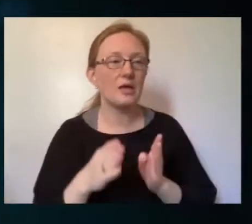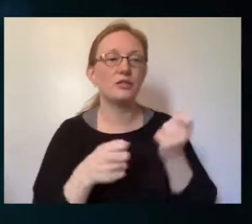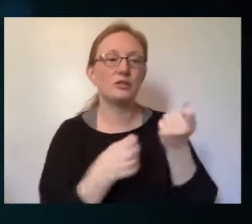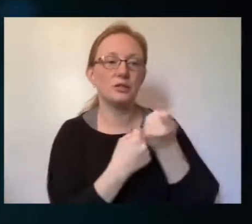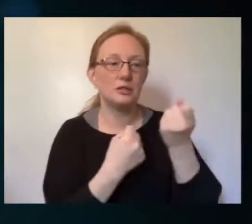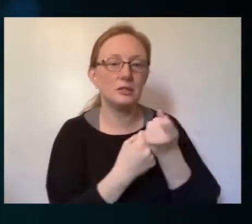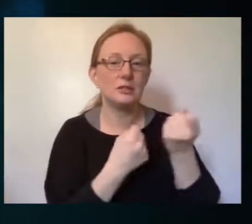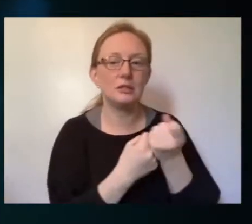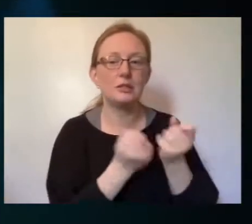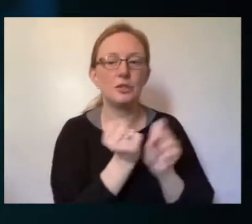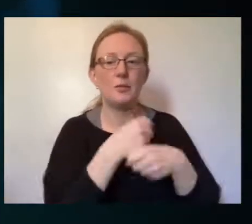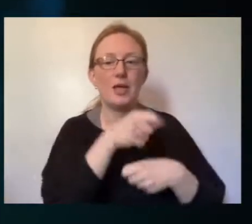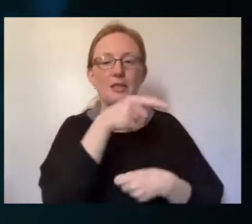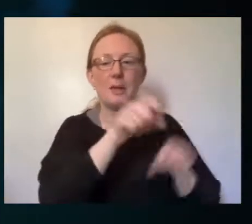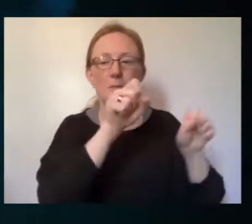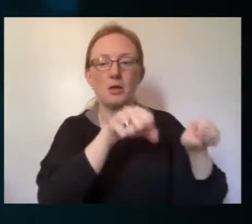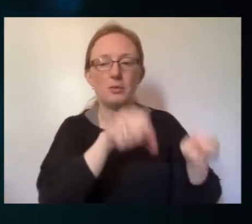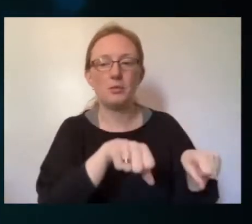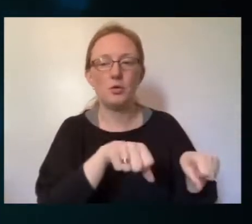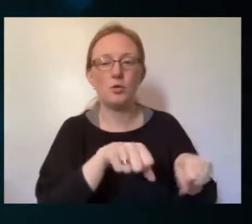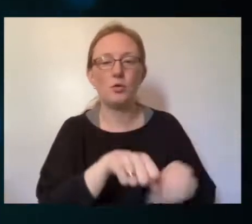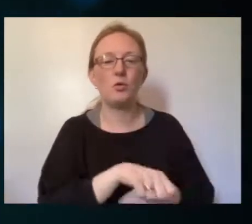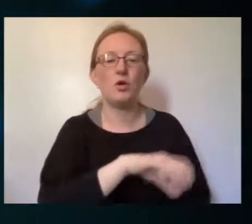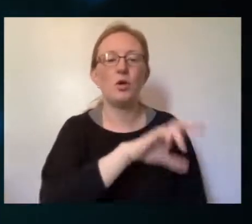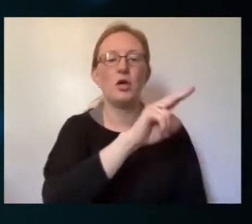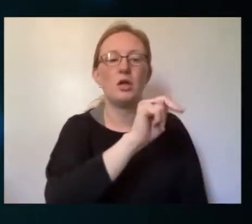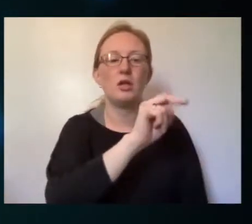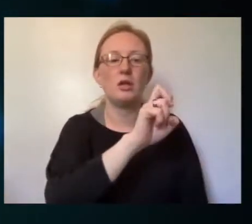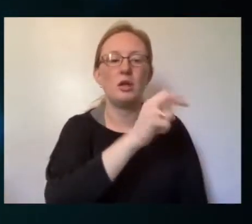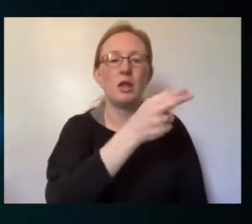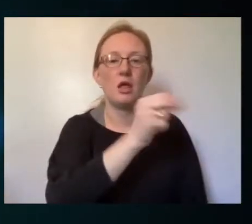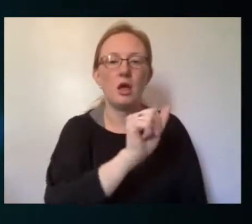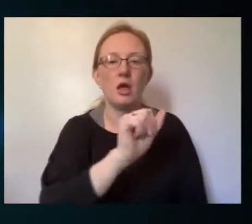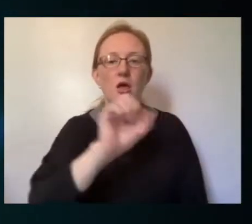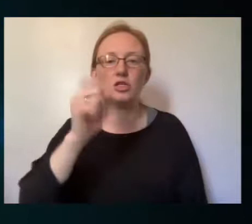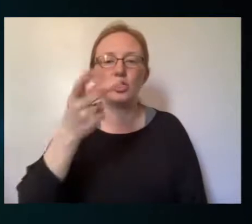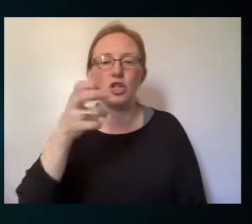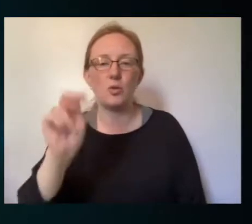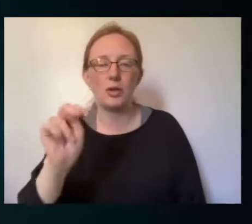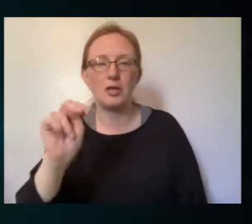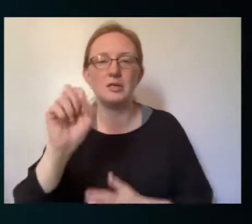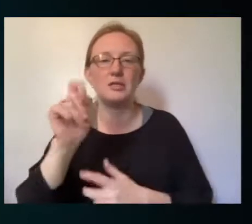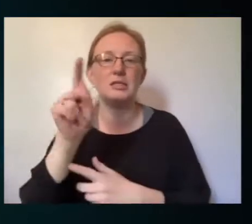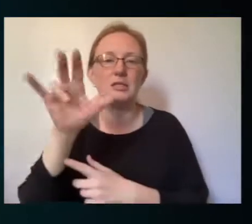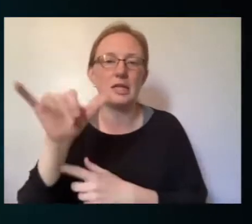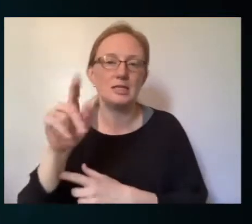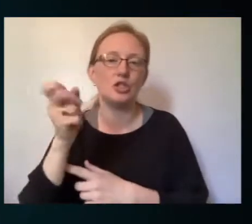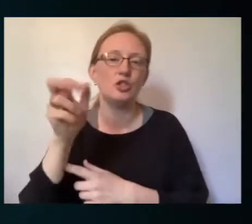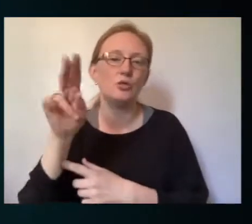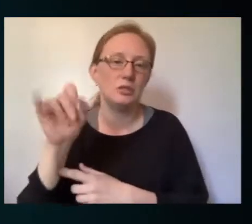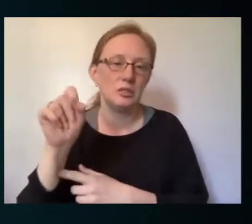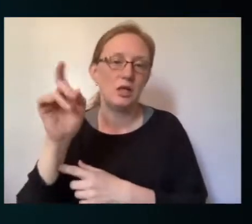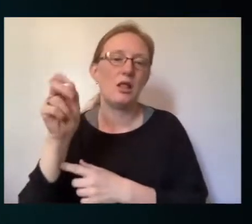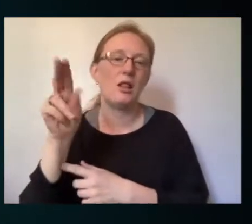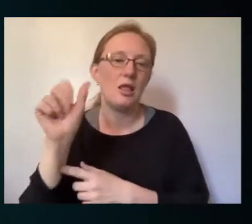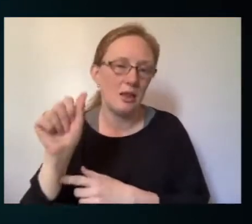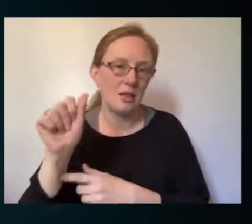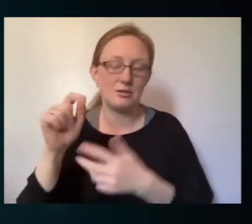these talks possible. So it'd be Neha, Xiaowen, Adriana, Vinoba, Stacy, Soraya, Teresa, Elena,